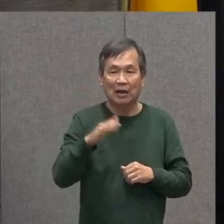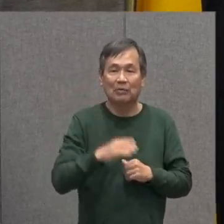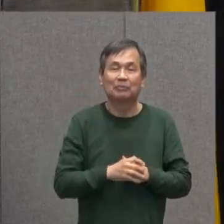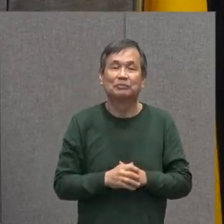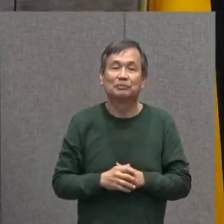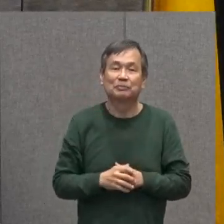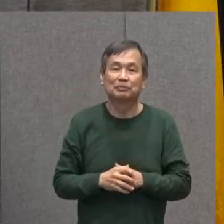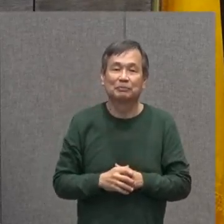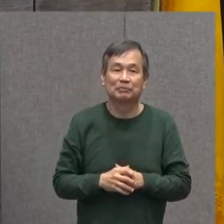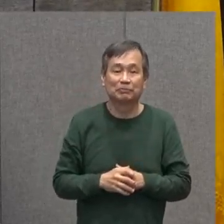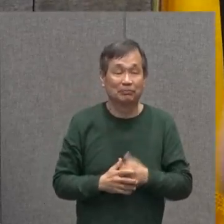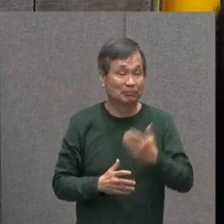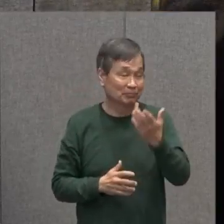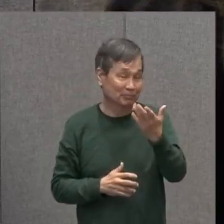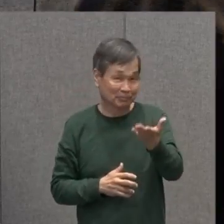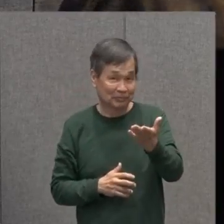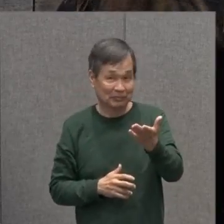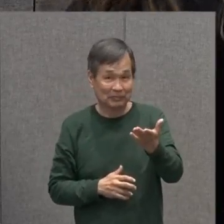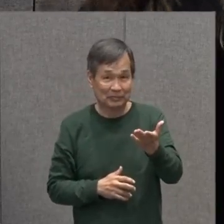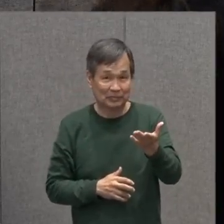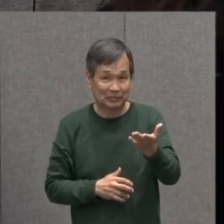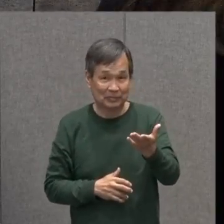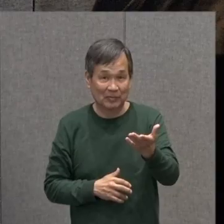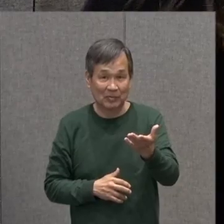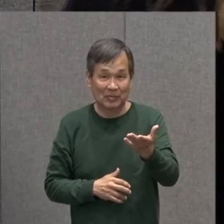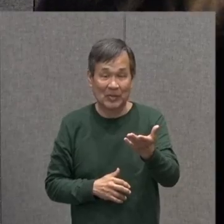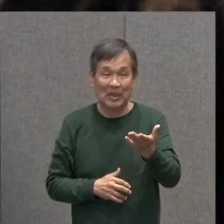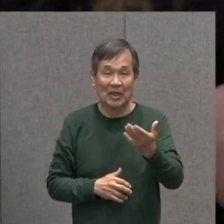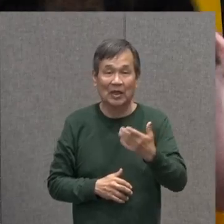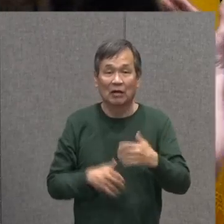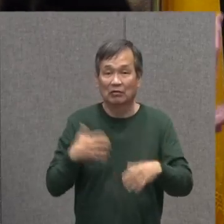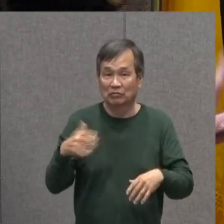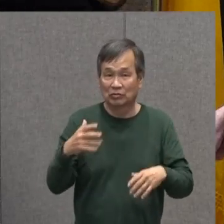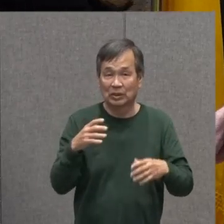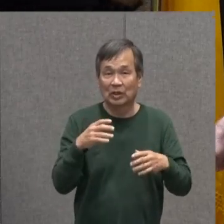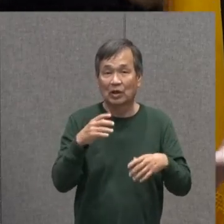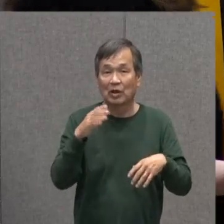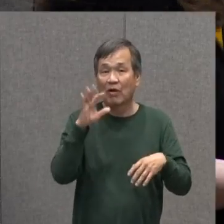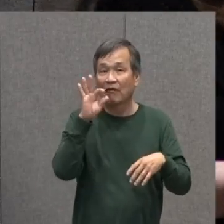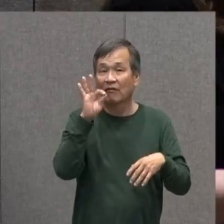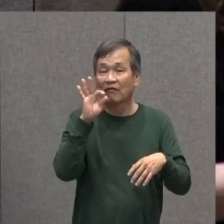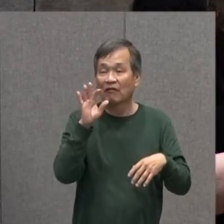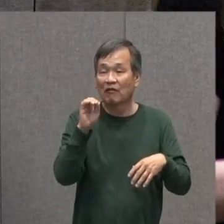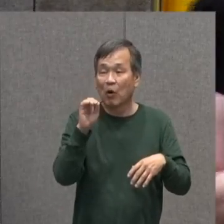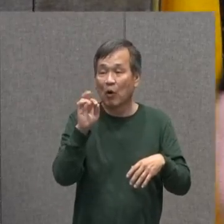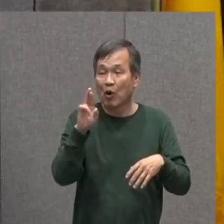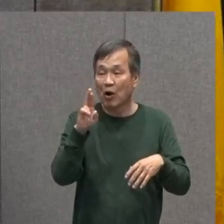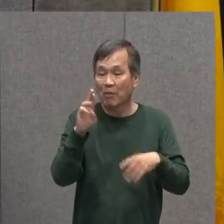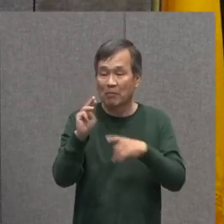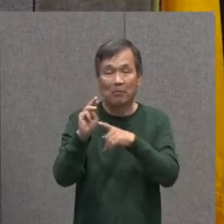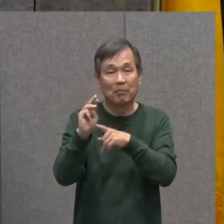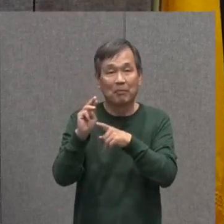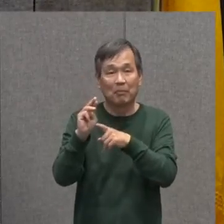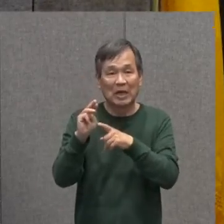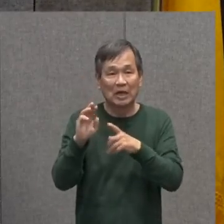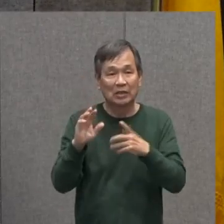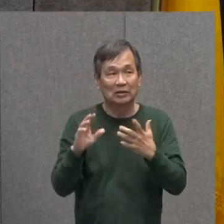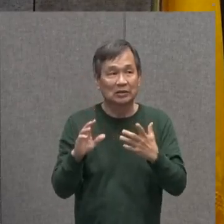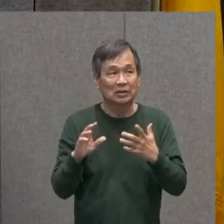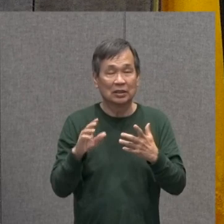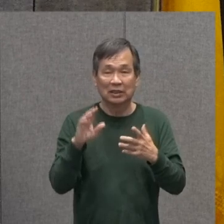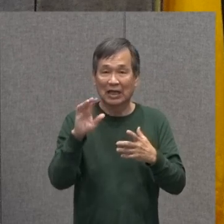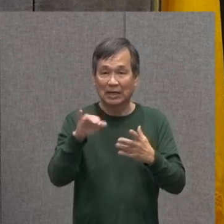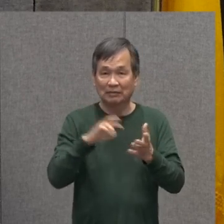bigger shapes. We had all kinds of exciting vocabulary too. We talked about form. Remember, form is something that